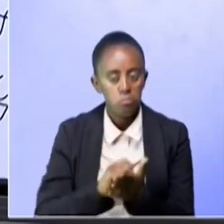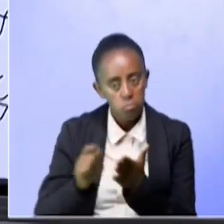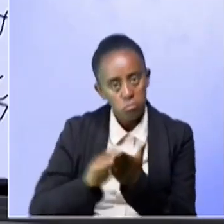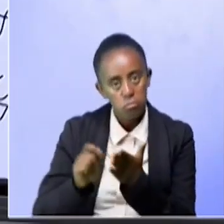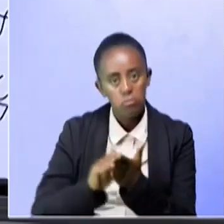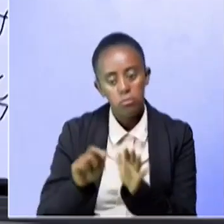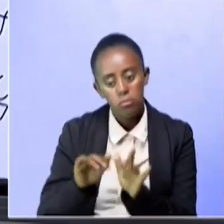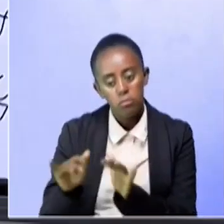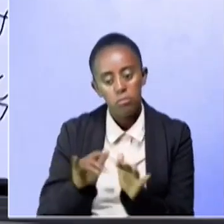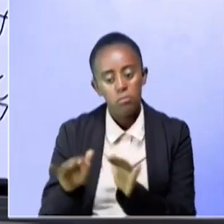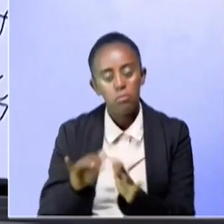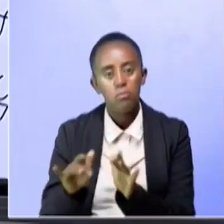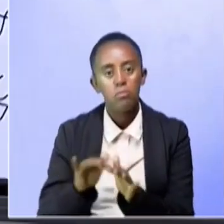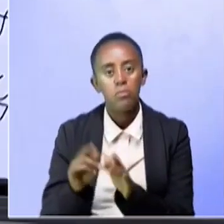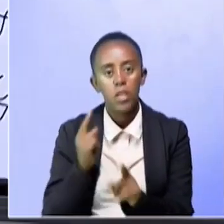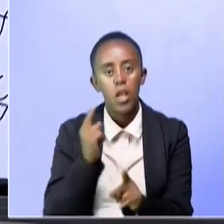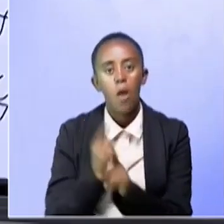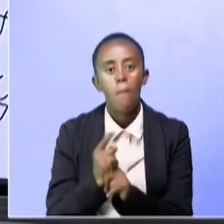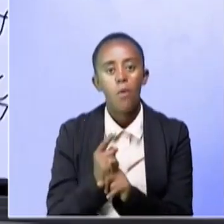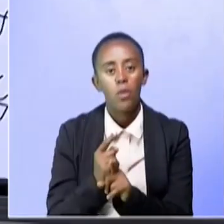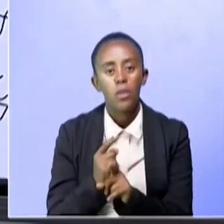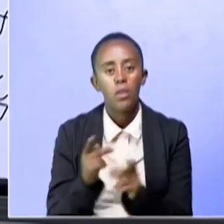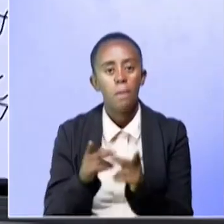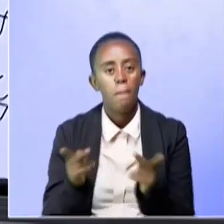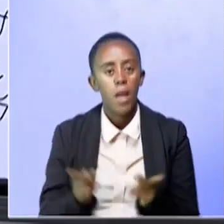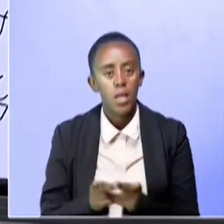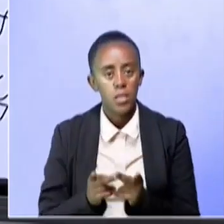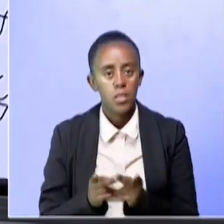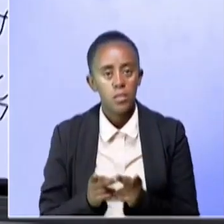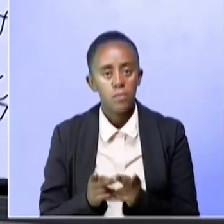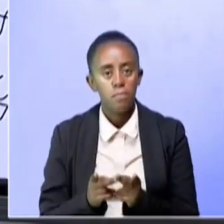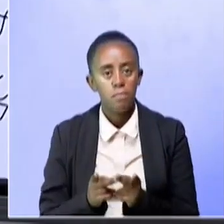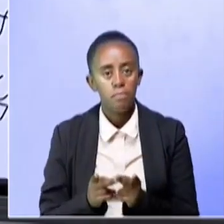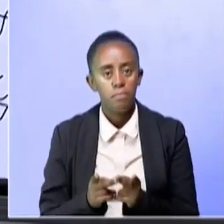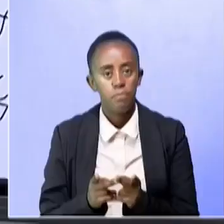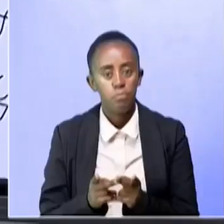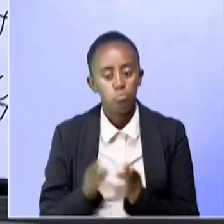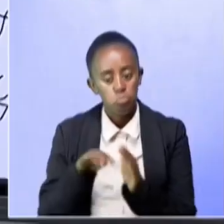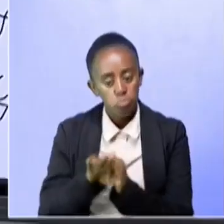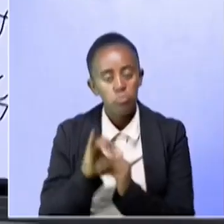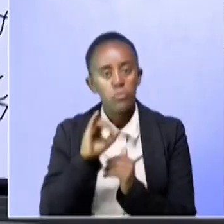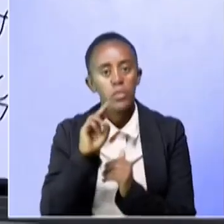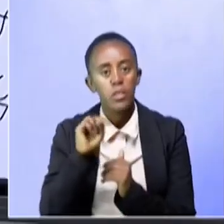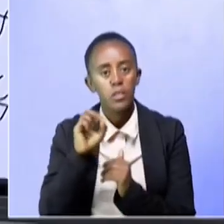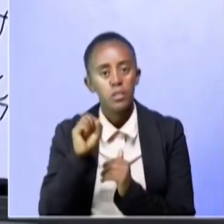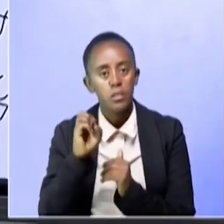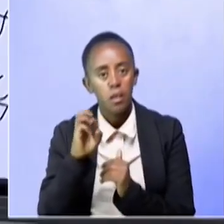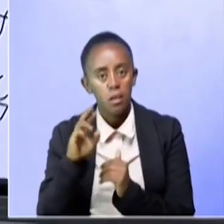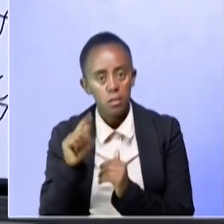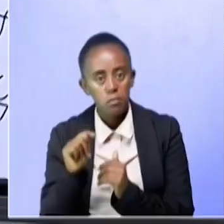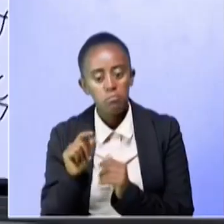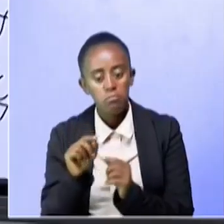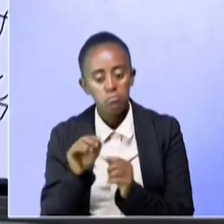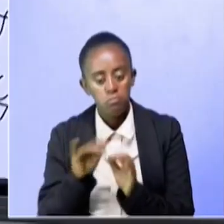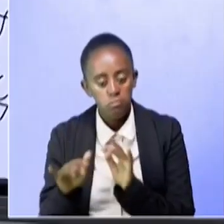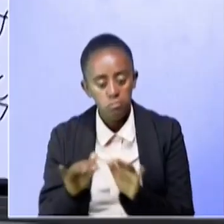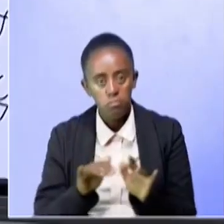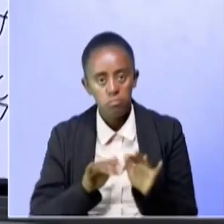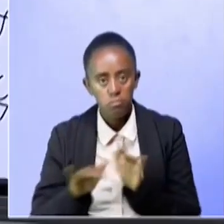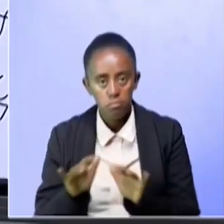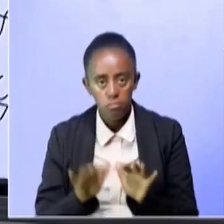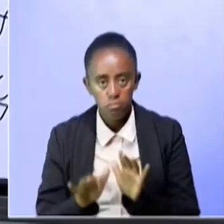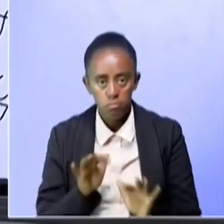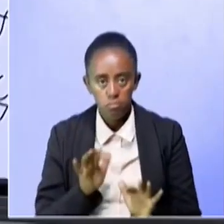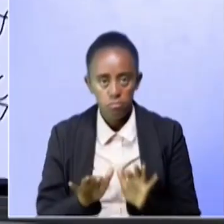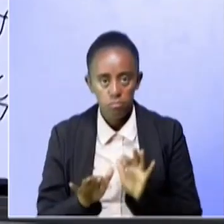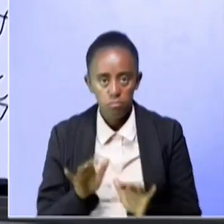right or using in appropriate place, inserting in, or just in other words, in short, touching